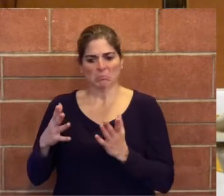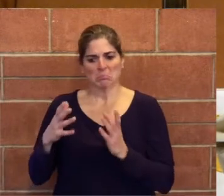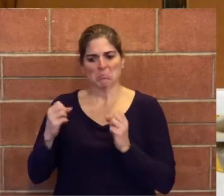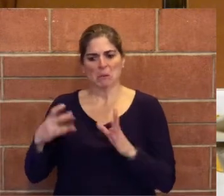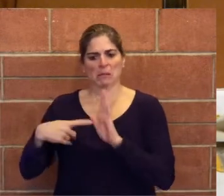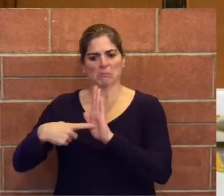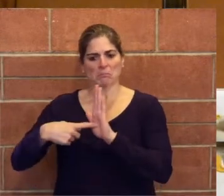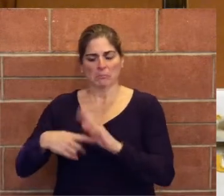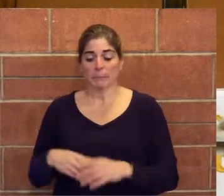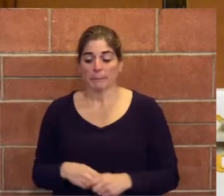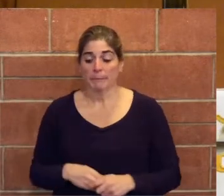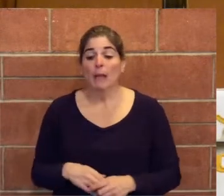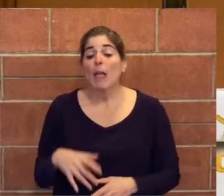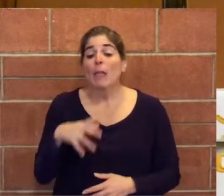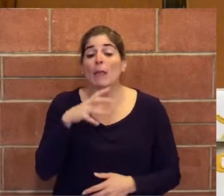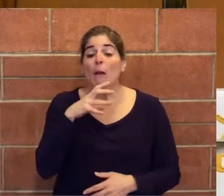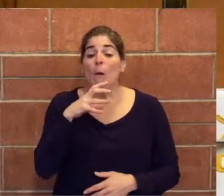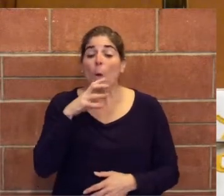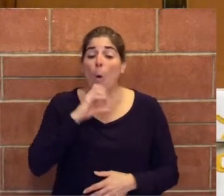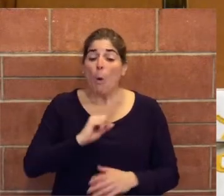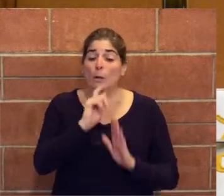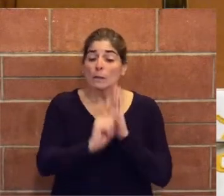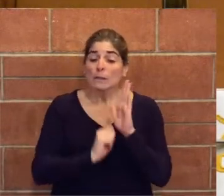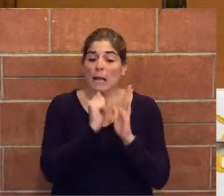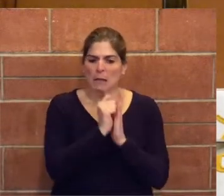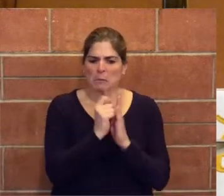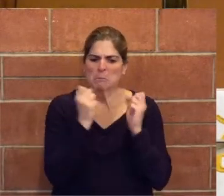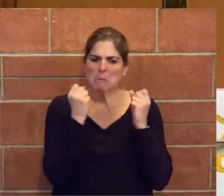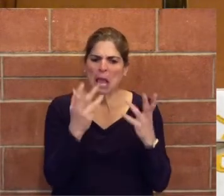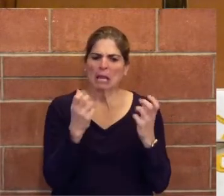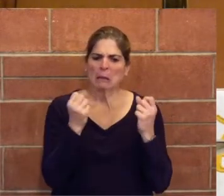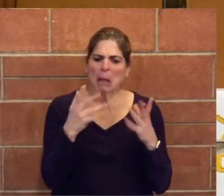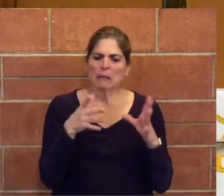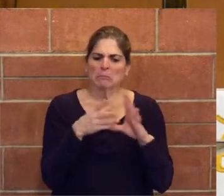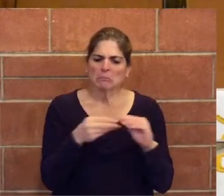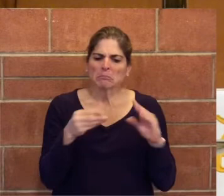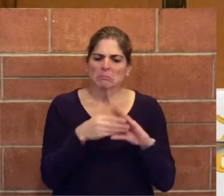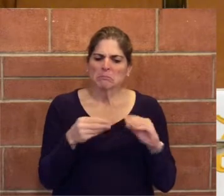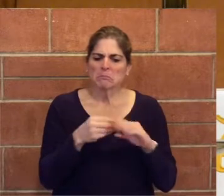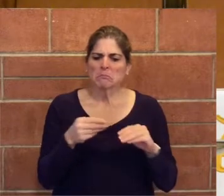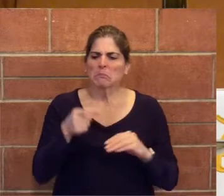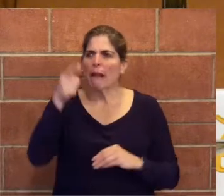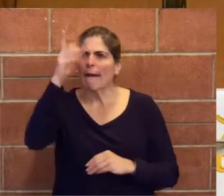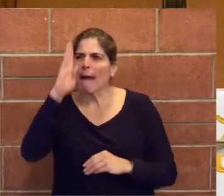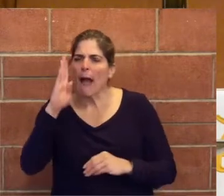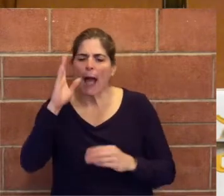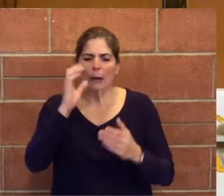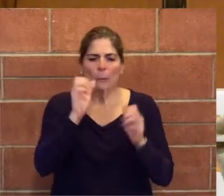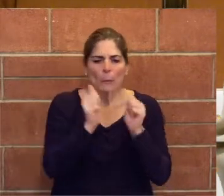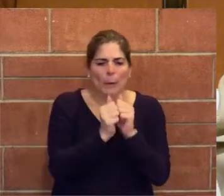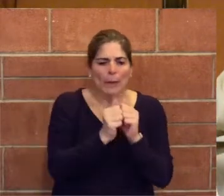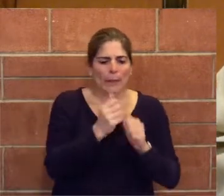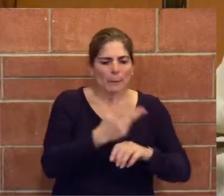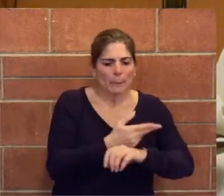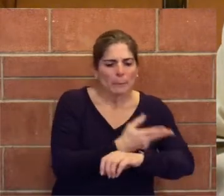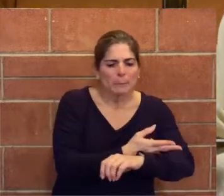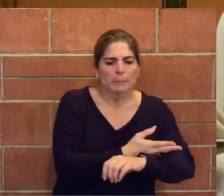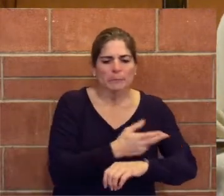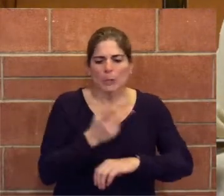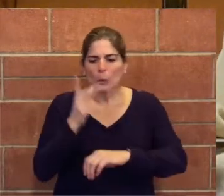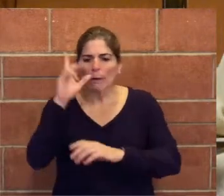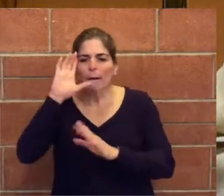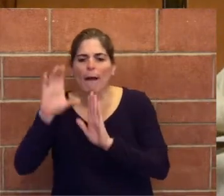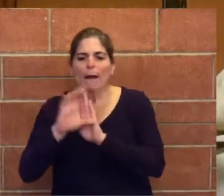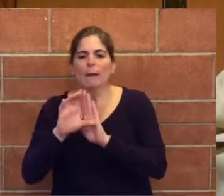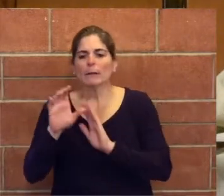church. The Old Testament is full of sheep and shepherd imagery, with God pictured as the shepherd